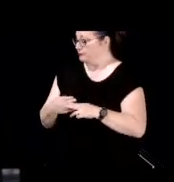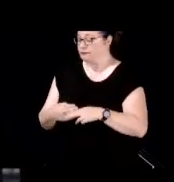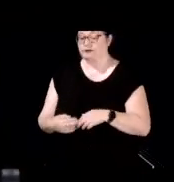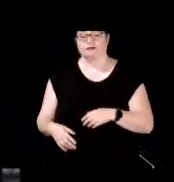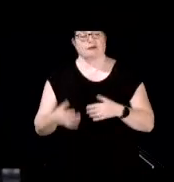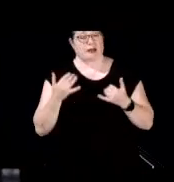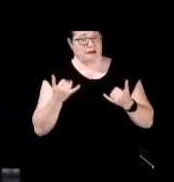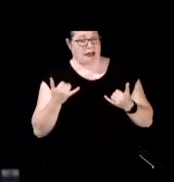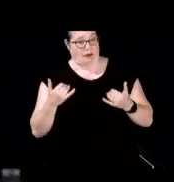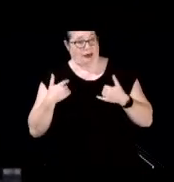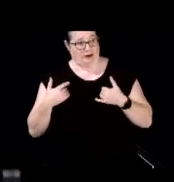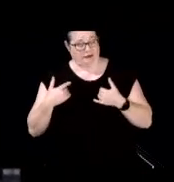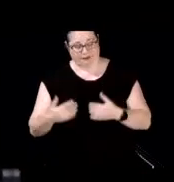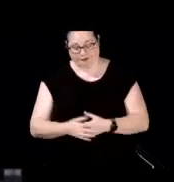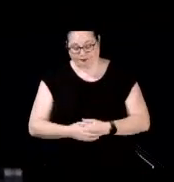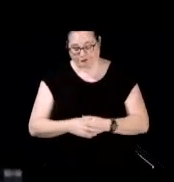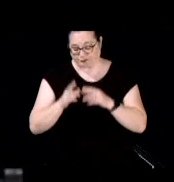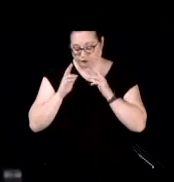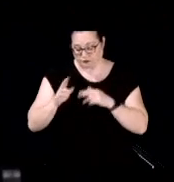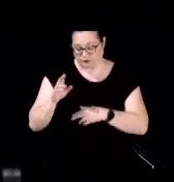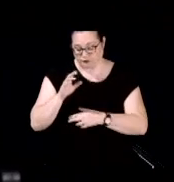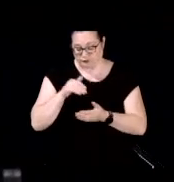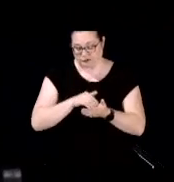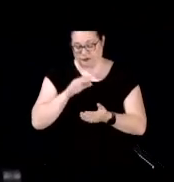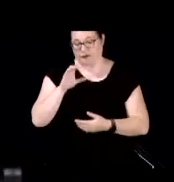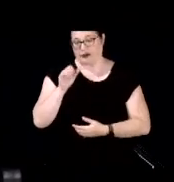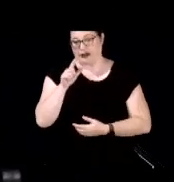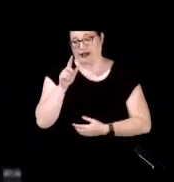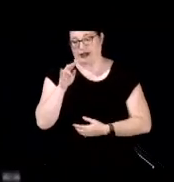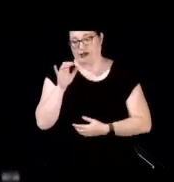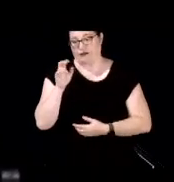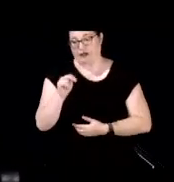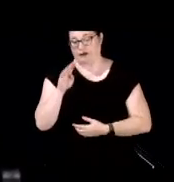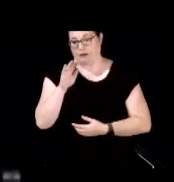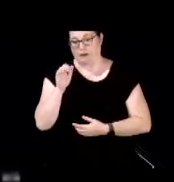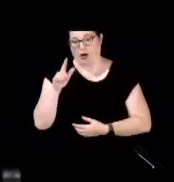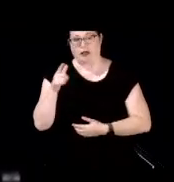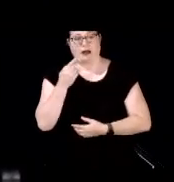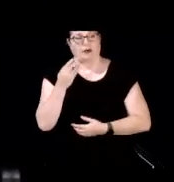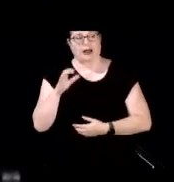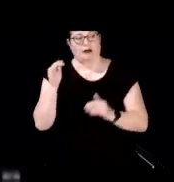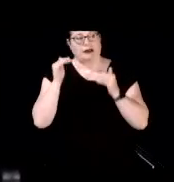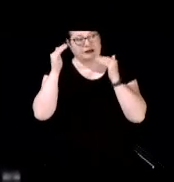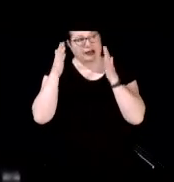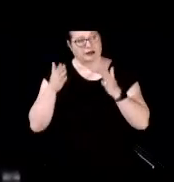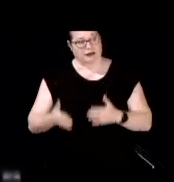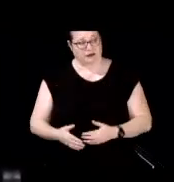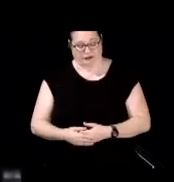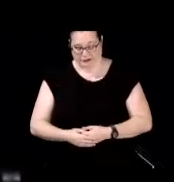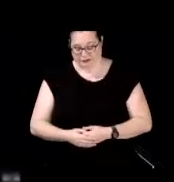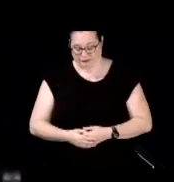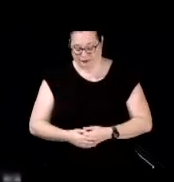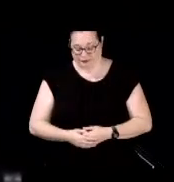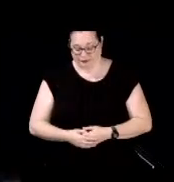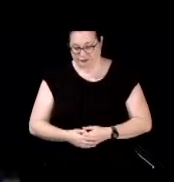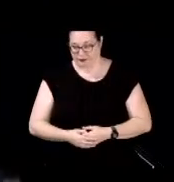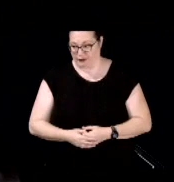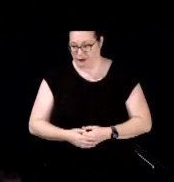at this time, we have the Honorable Dr. Calvin Ball, Howard County Executive.